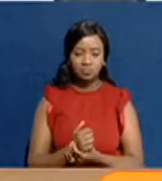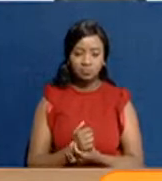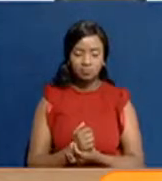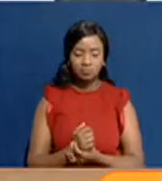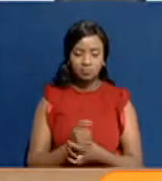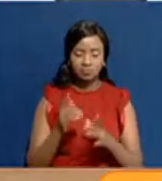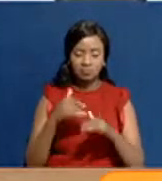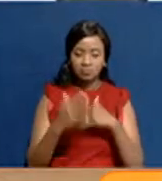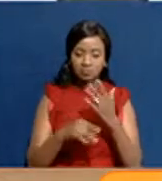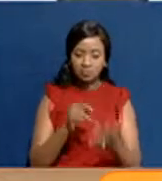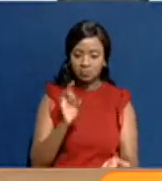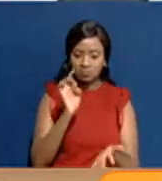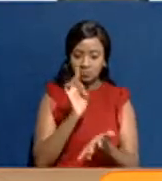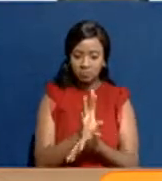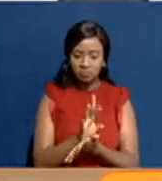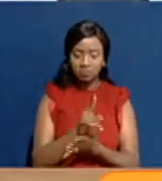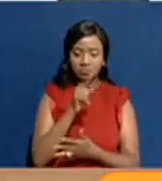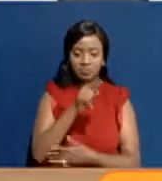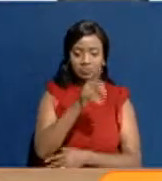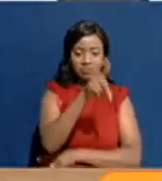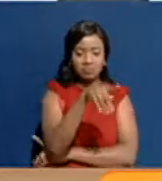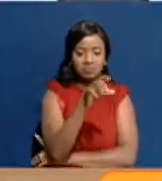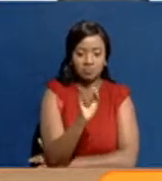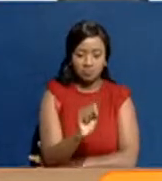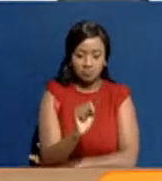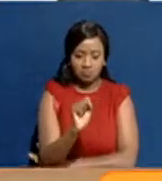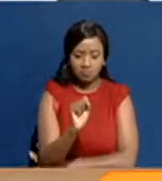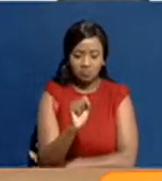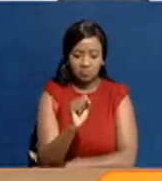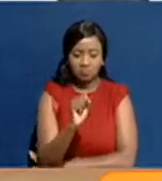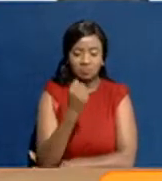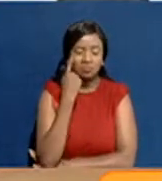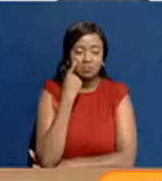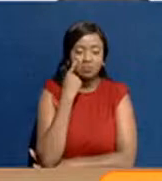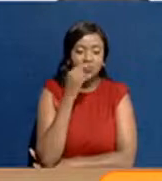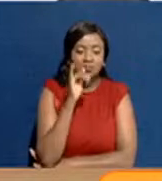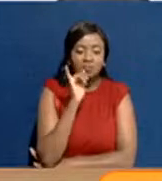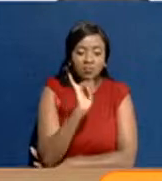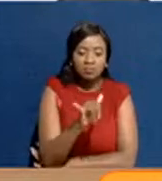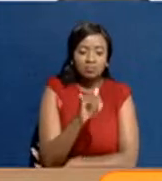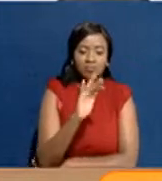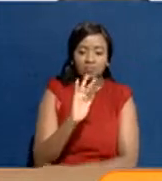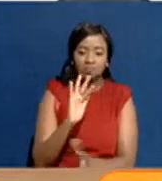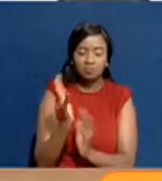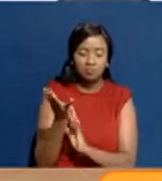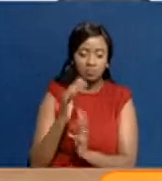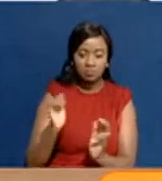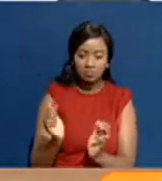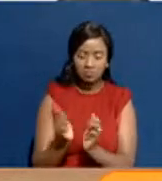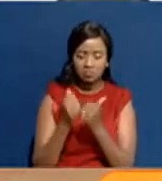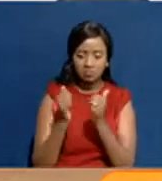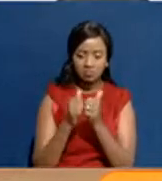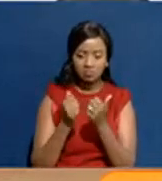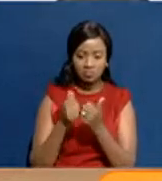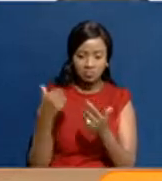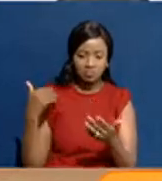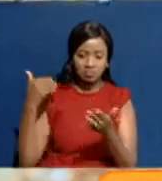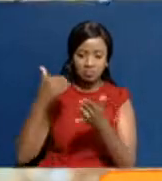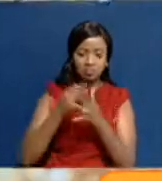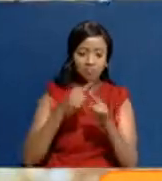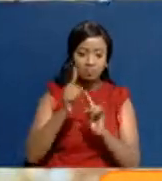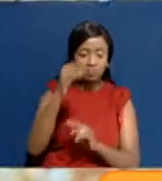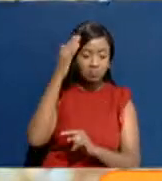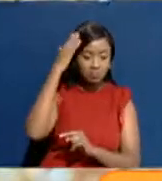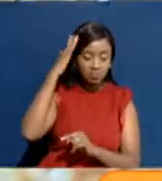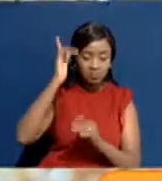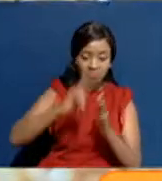sacking of the permanent secretary. This is the thread the president and the tone the president is to set. But you know what will back